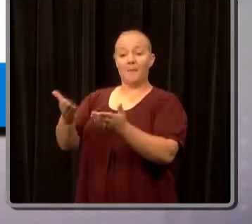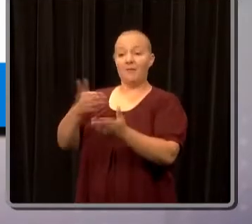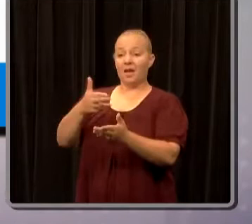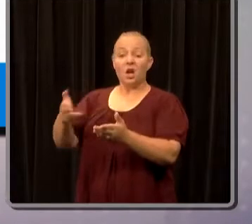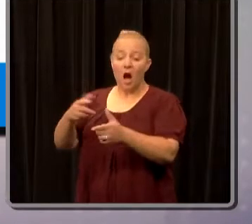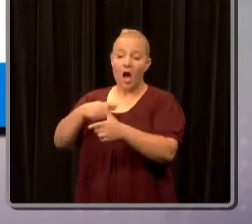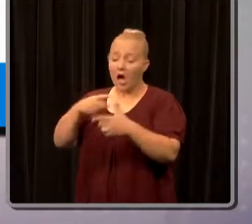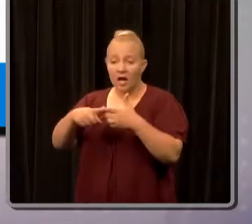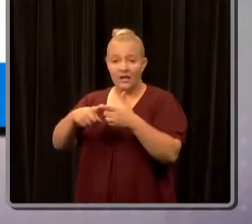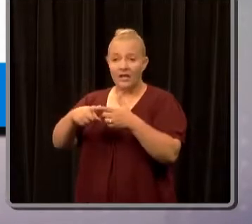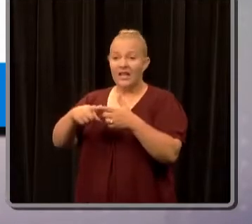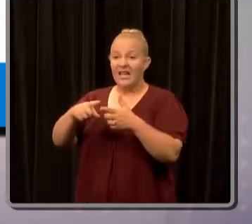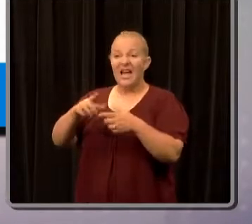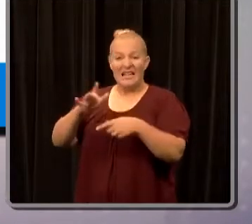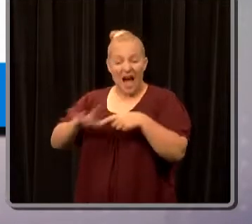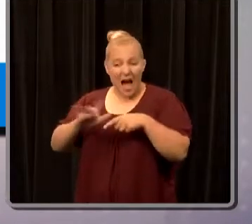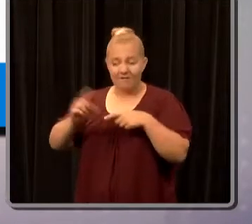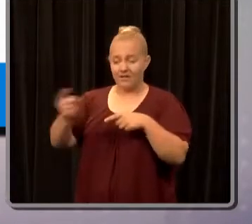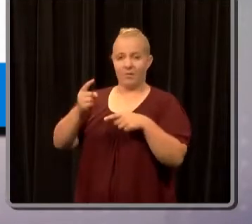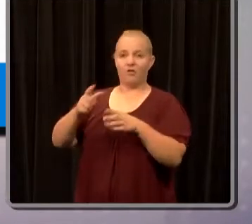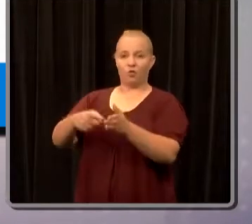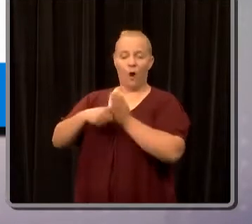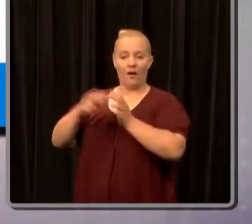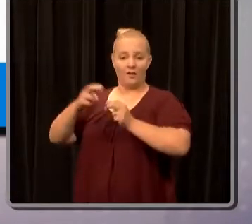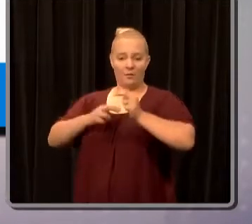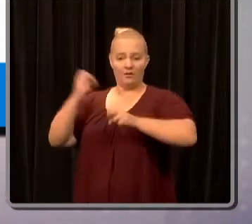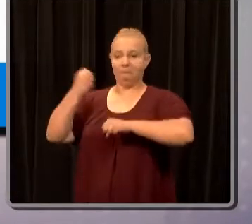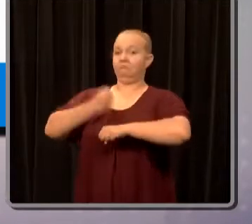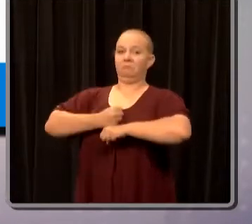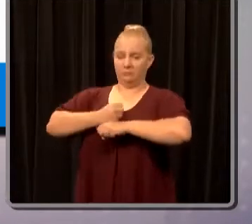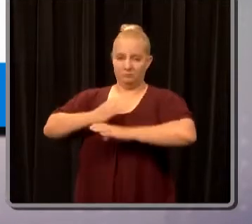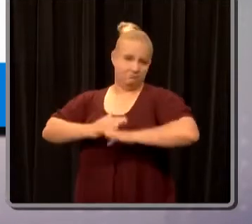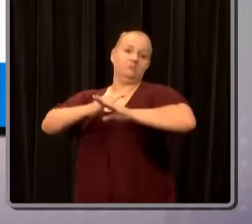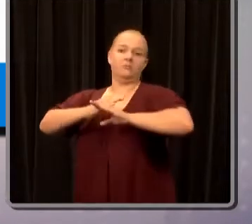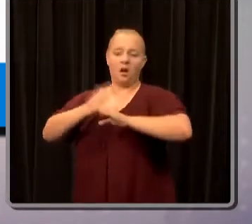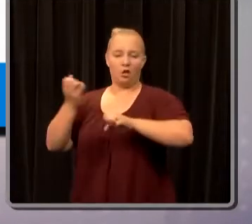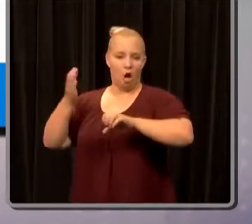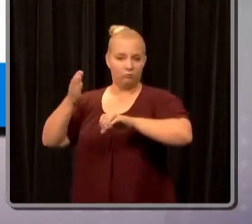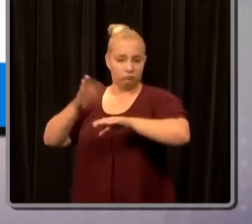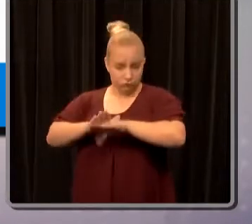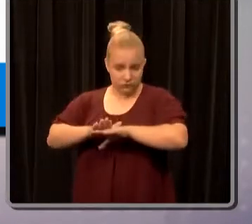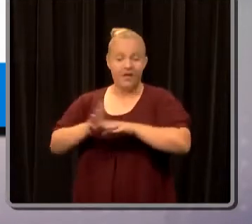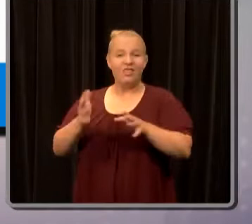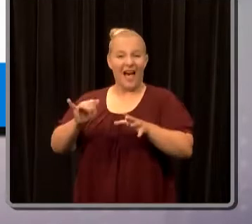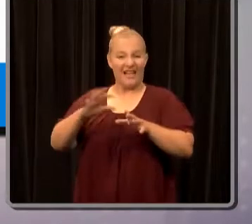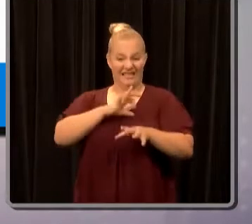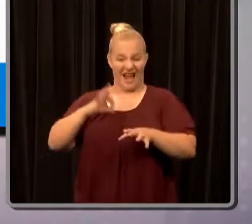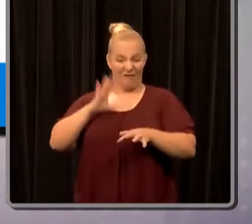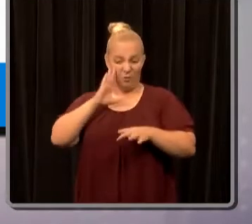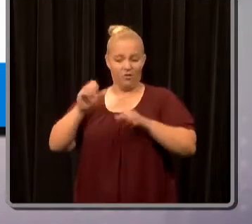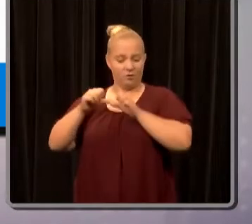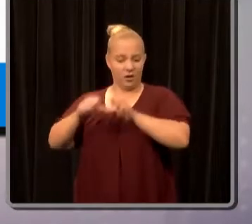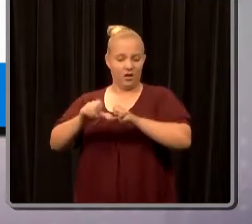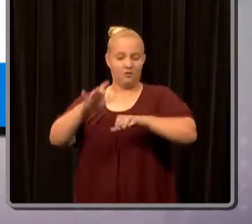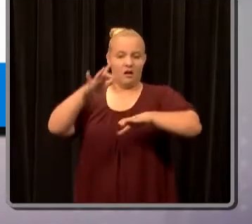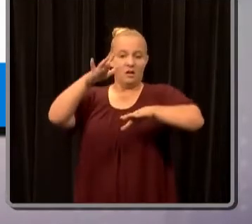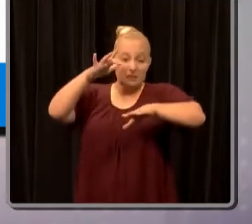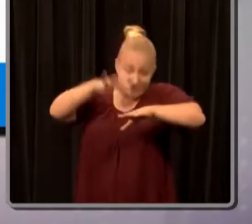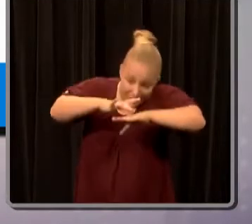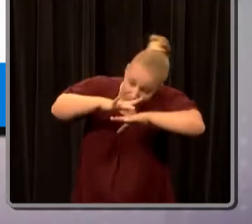or something that requires to put the building in lockdown, then we're going to ask that staff member just to continue pressing that